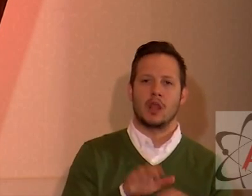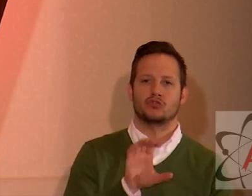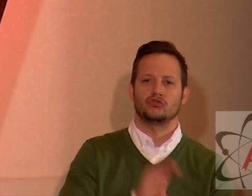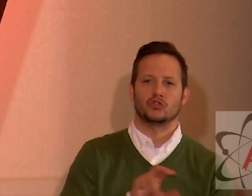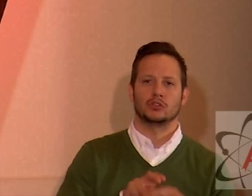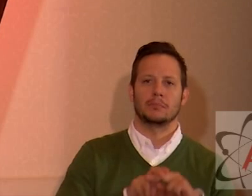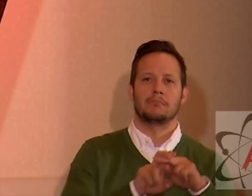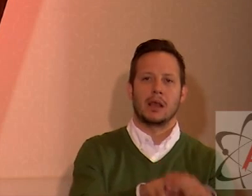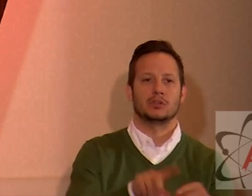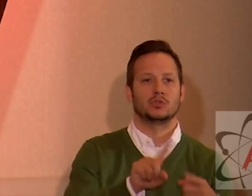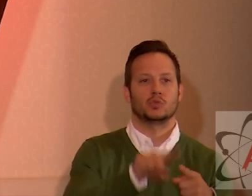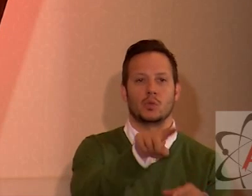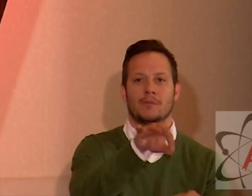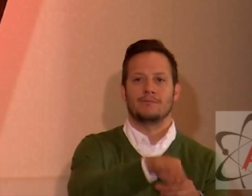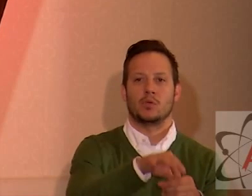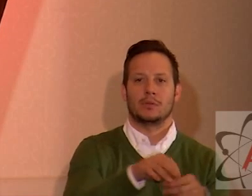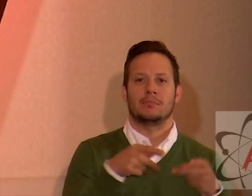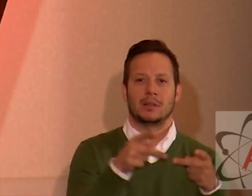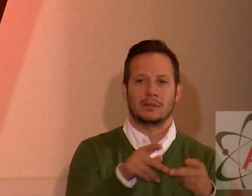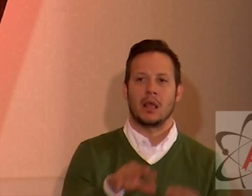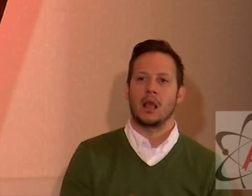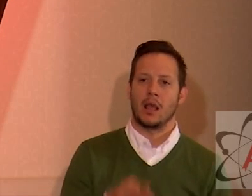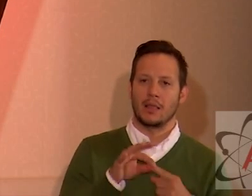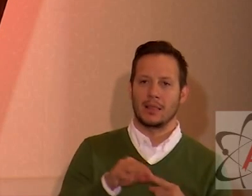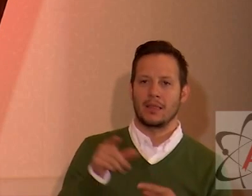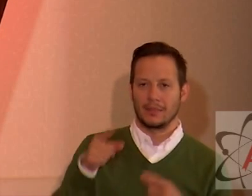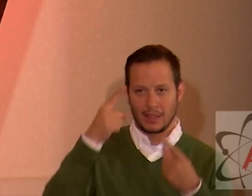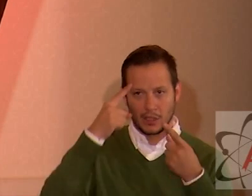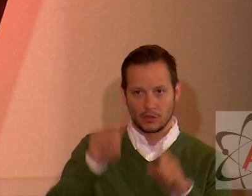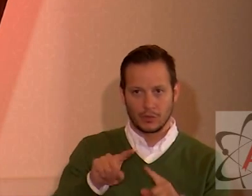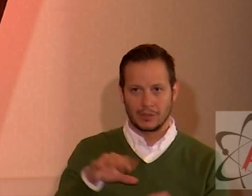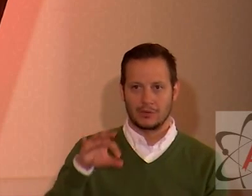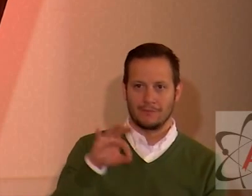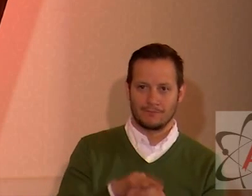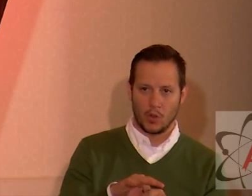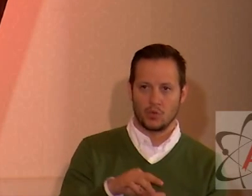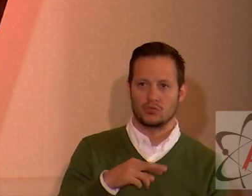the polling place unless they agreed in advance to vote Republican.